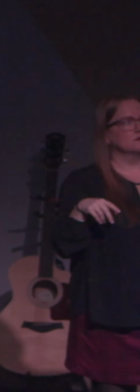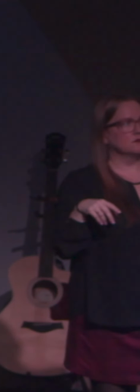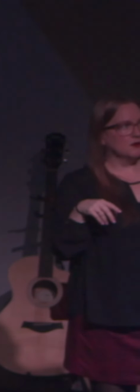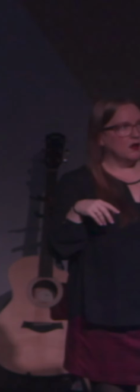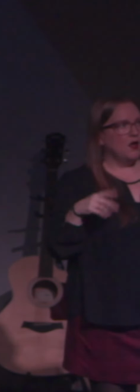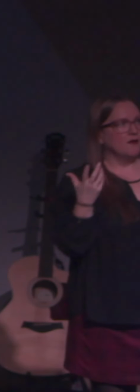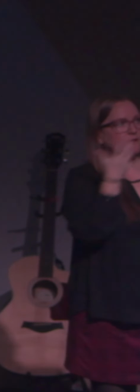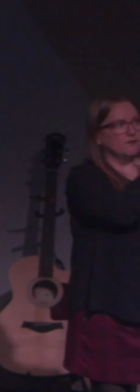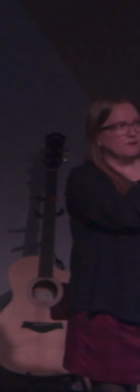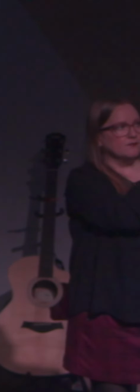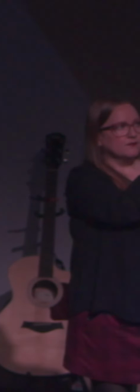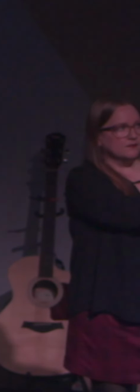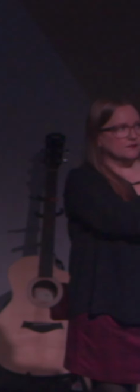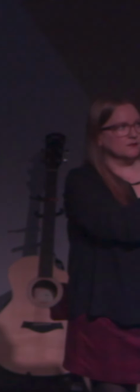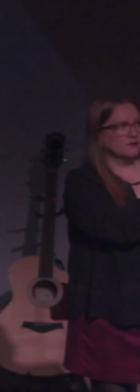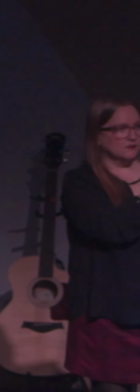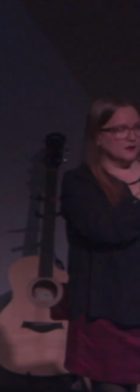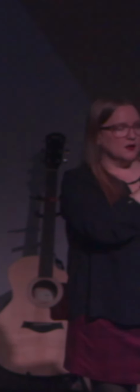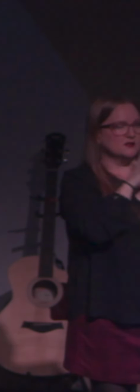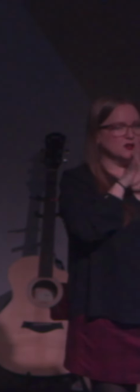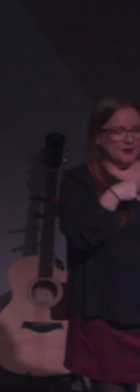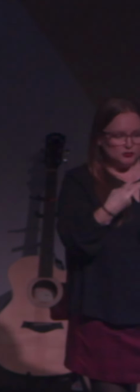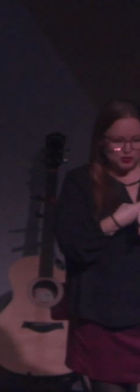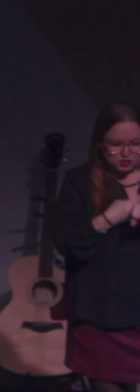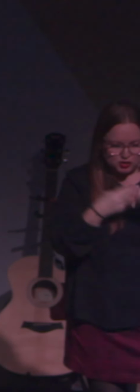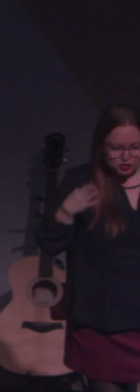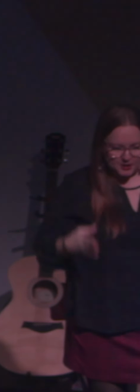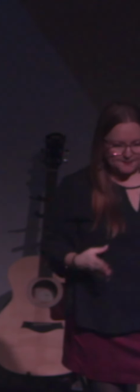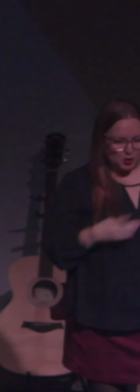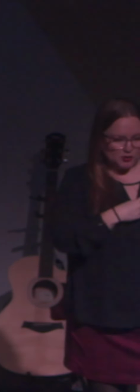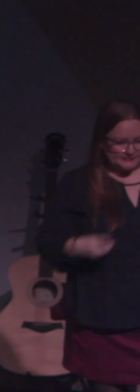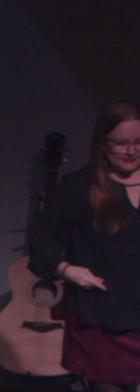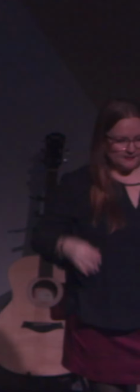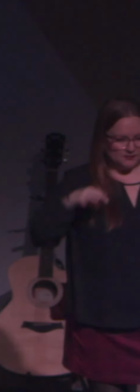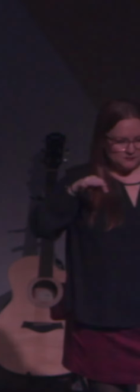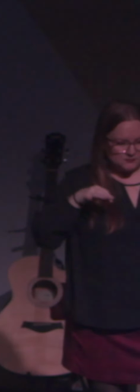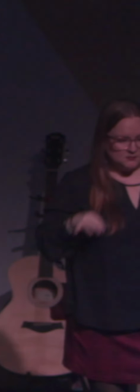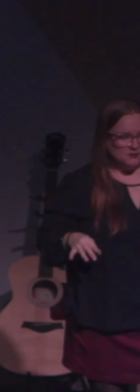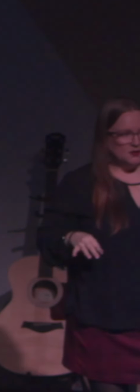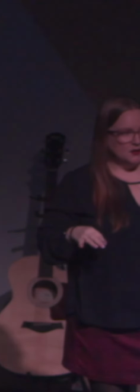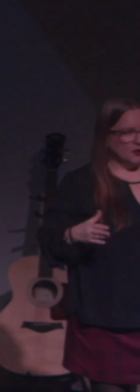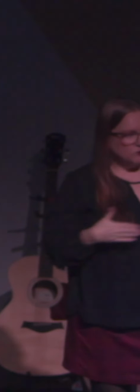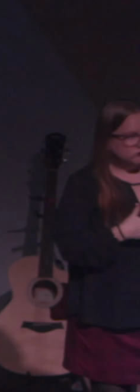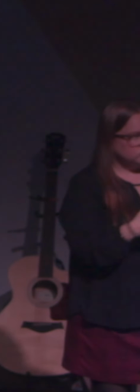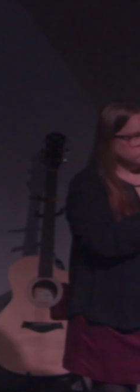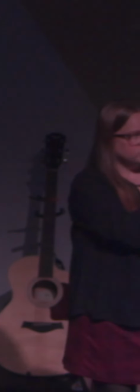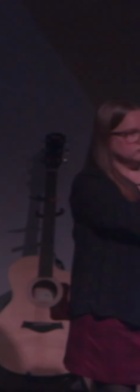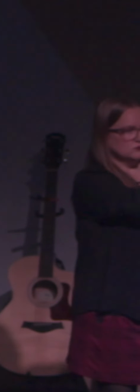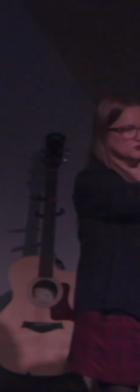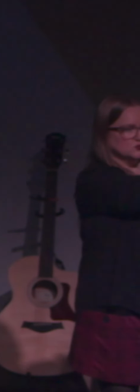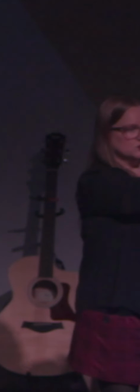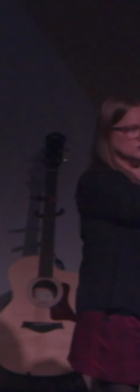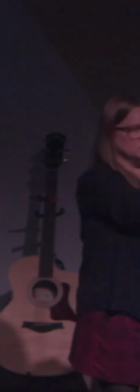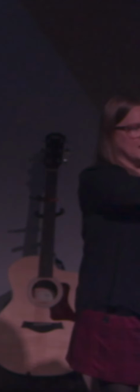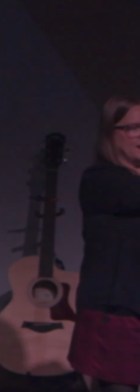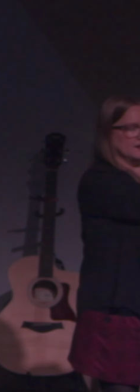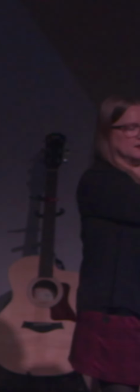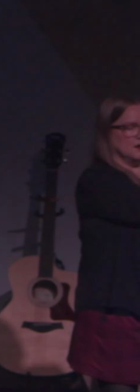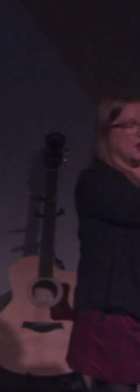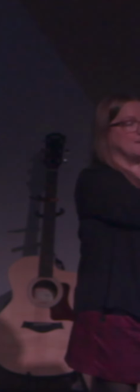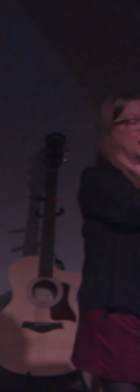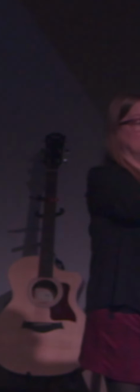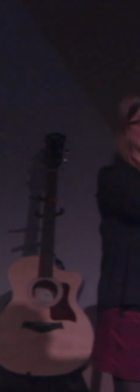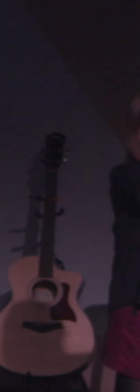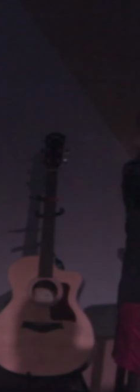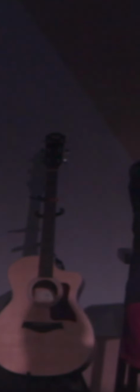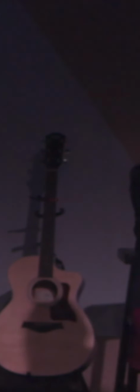It follows the shepherd path that we've been talking about what David's been talking about, the shepherd taking us through. But something would happen prior